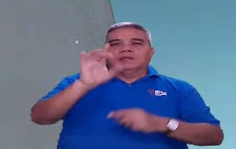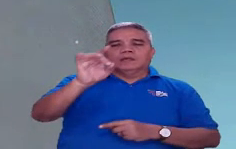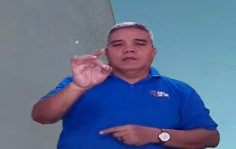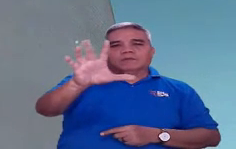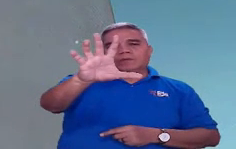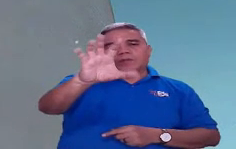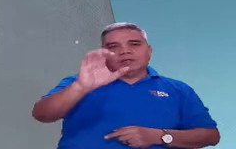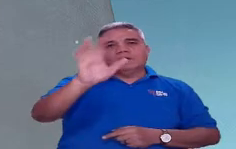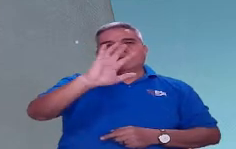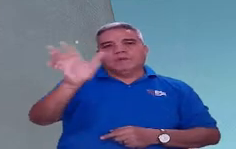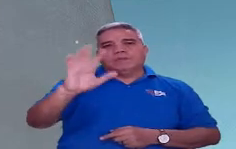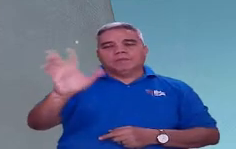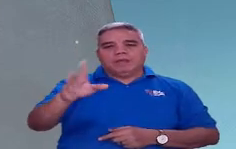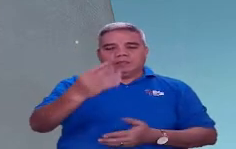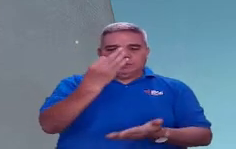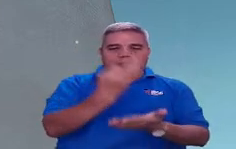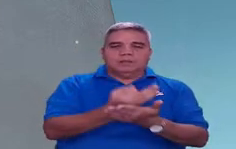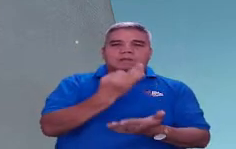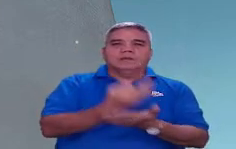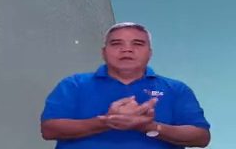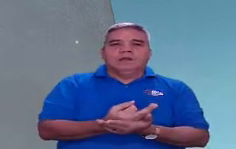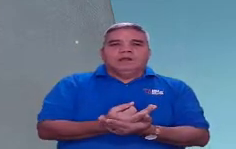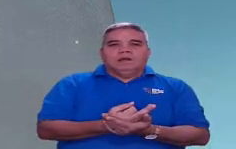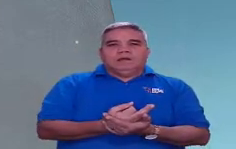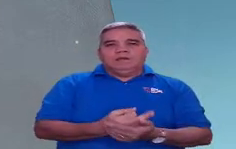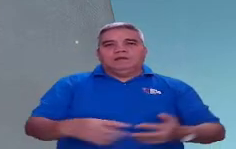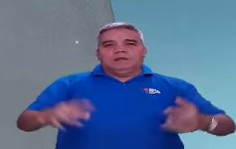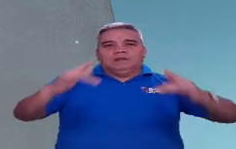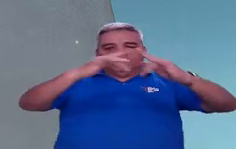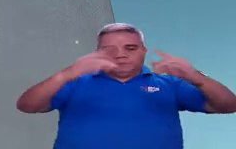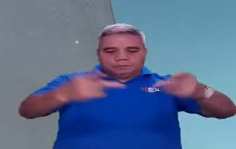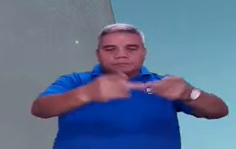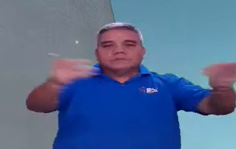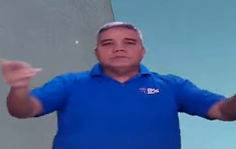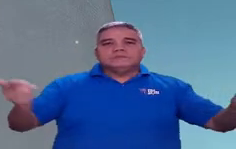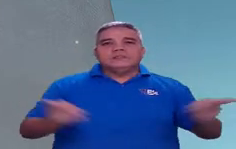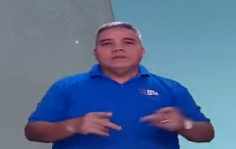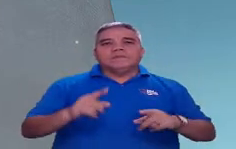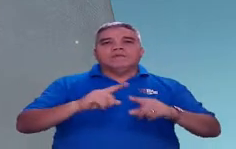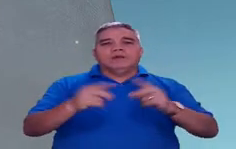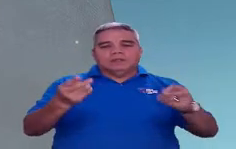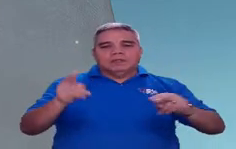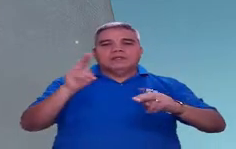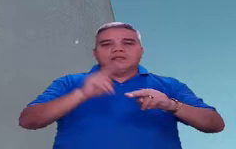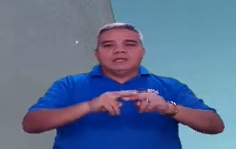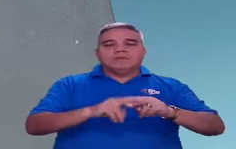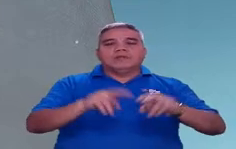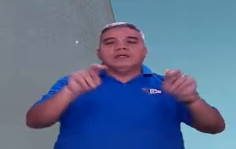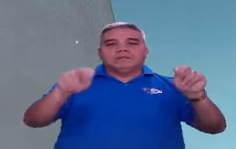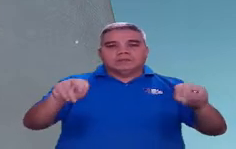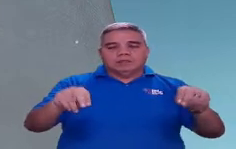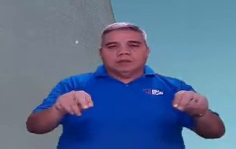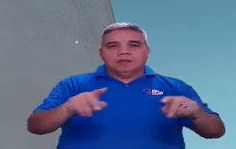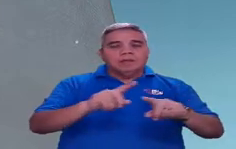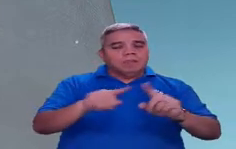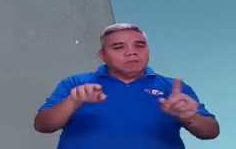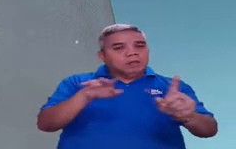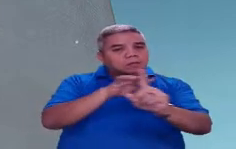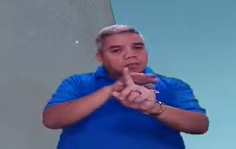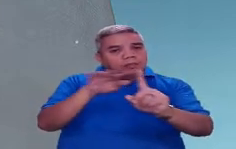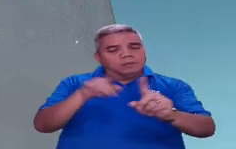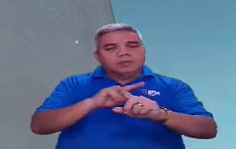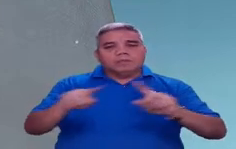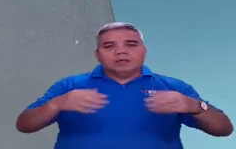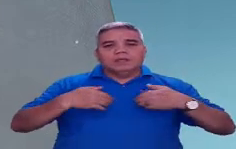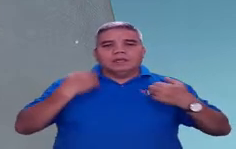be 850 pesos. Tungod ni sa inflation, pero mga kaigsunan, nagkinahanlan sa taniini. Pero kabantay sad mo sa